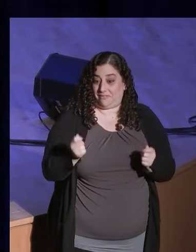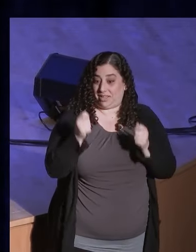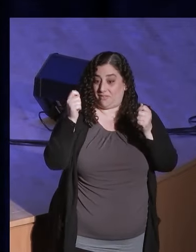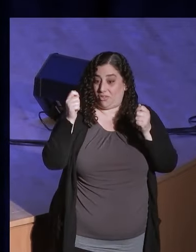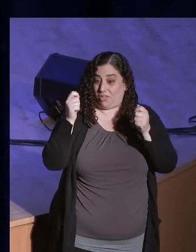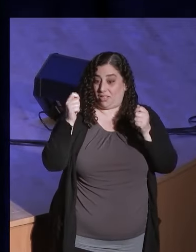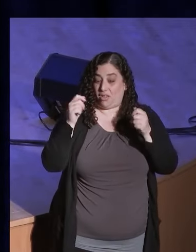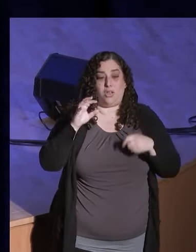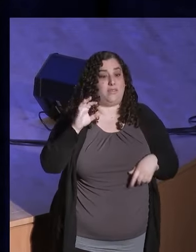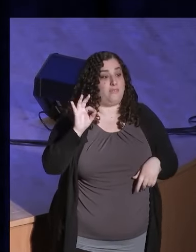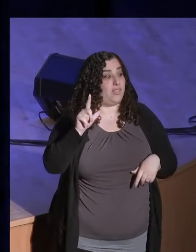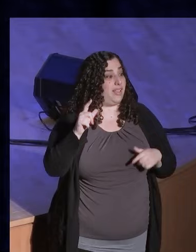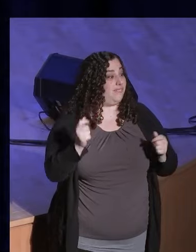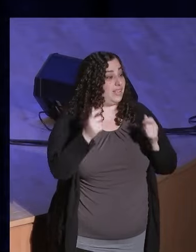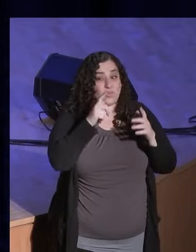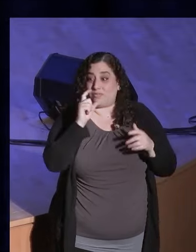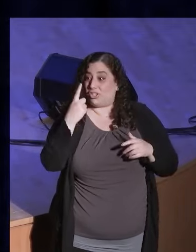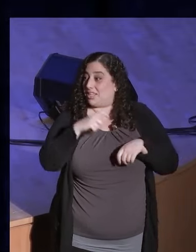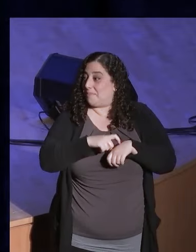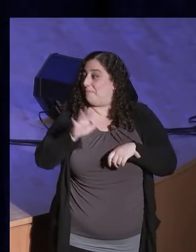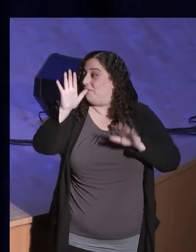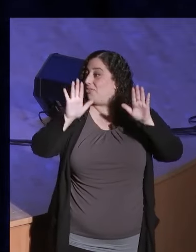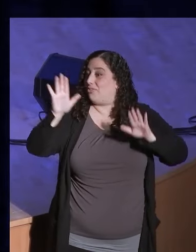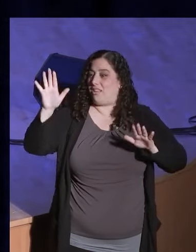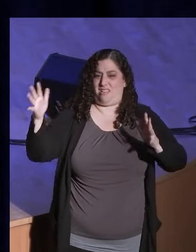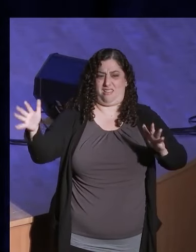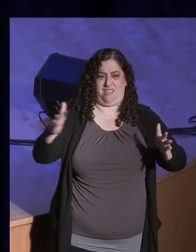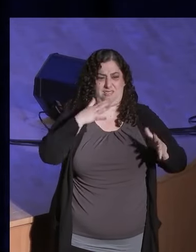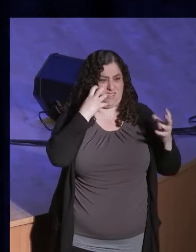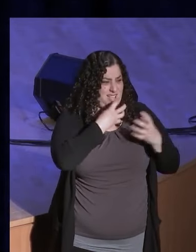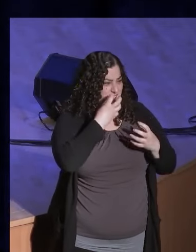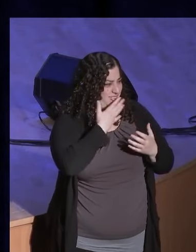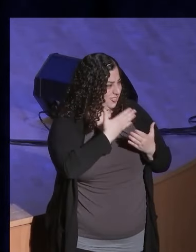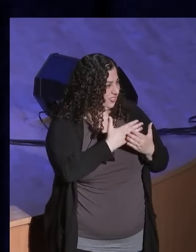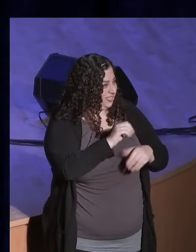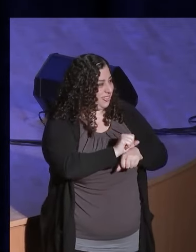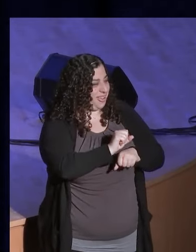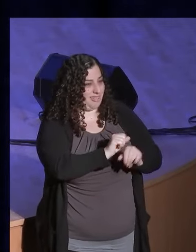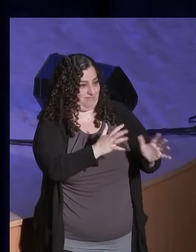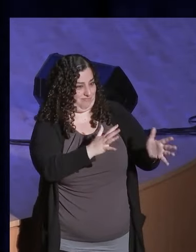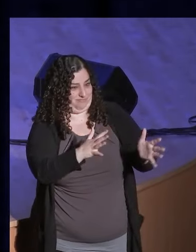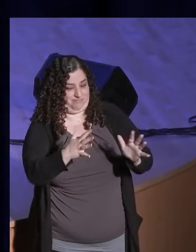coming back. I'm going to actually... Yeah, right. Please do it.